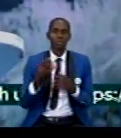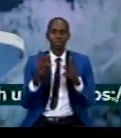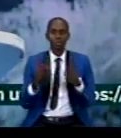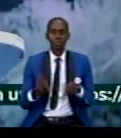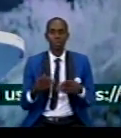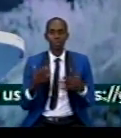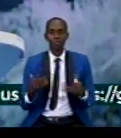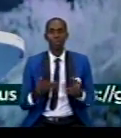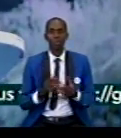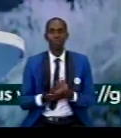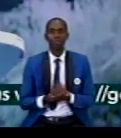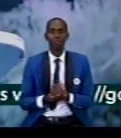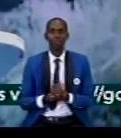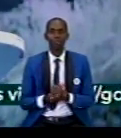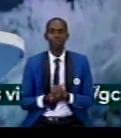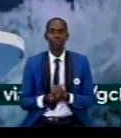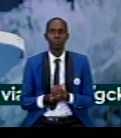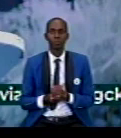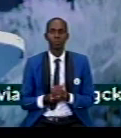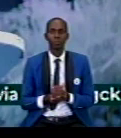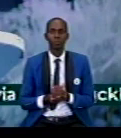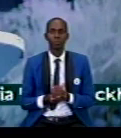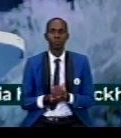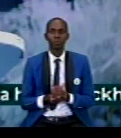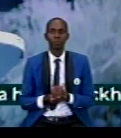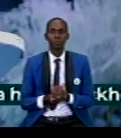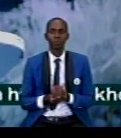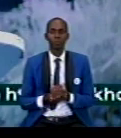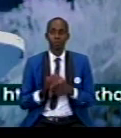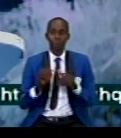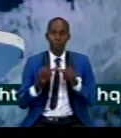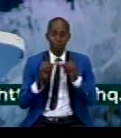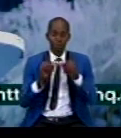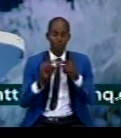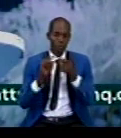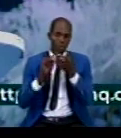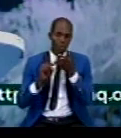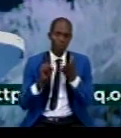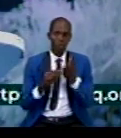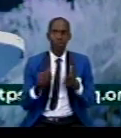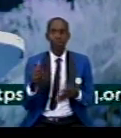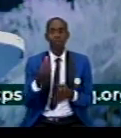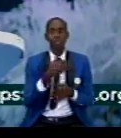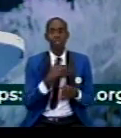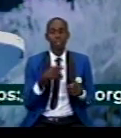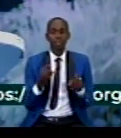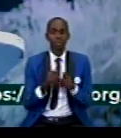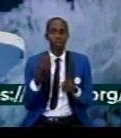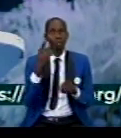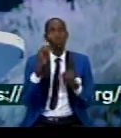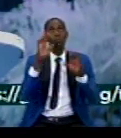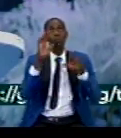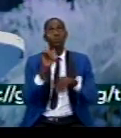Keep on checking yourself. And as you see the miracles, you come out, please. Come to the left